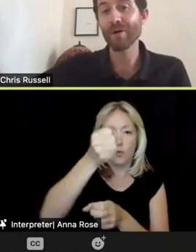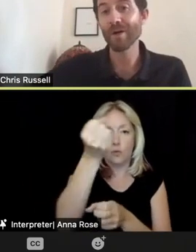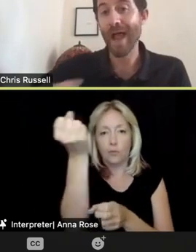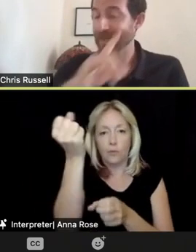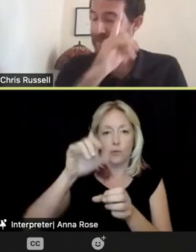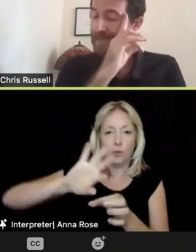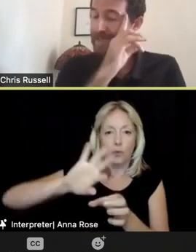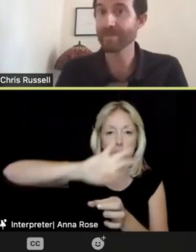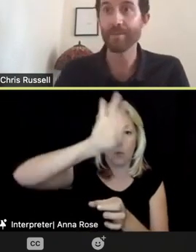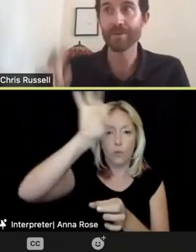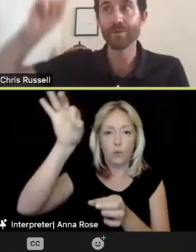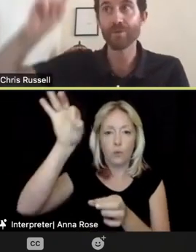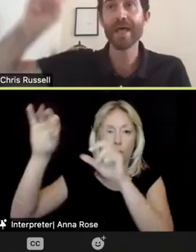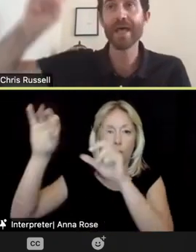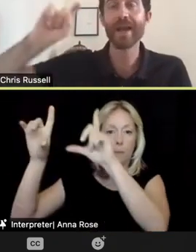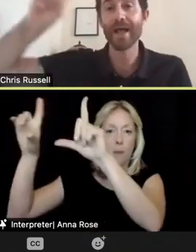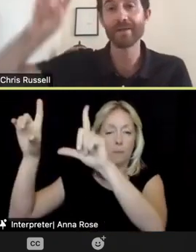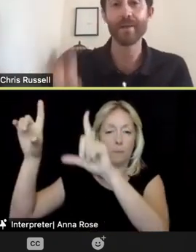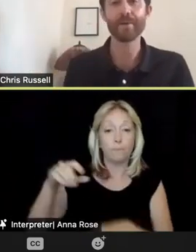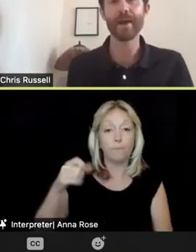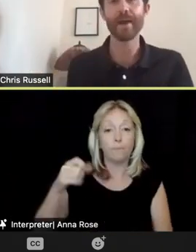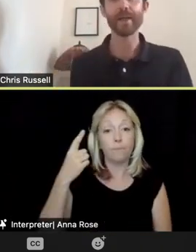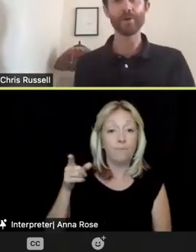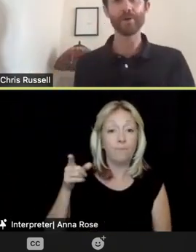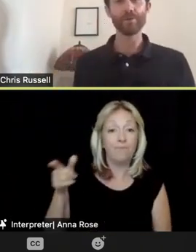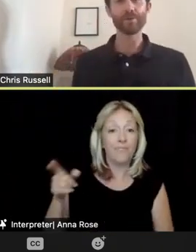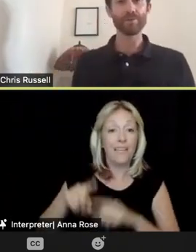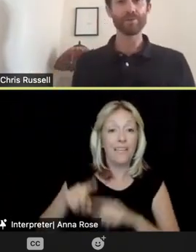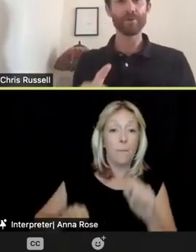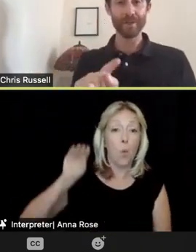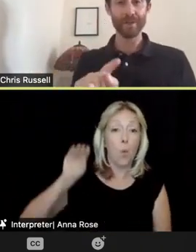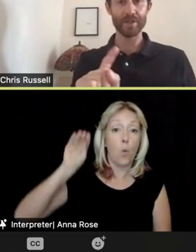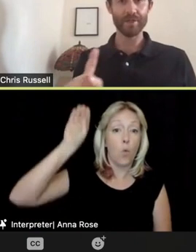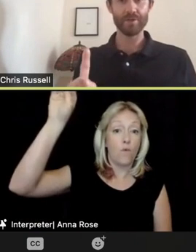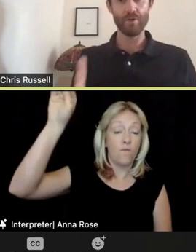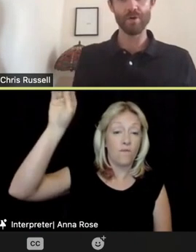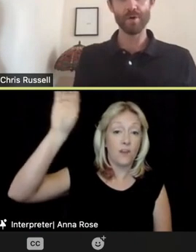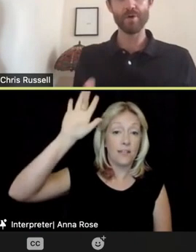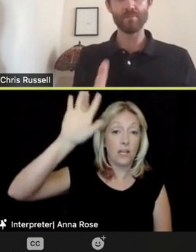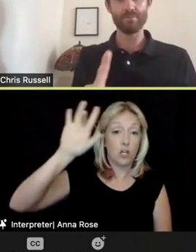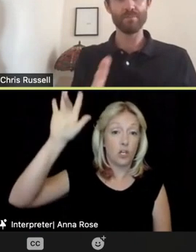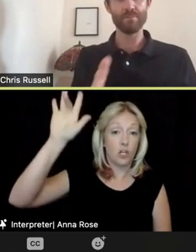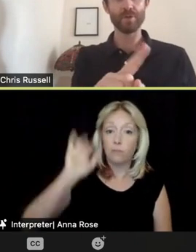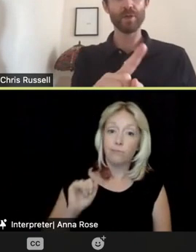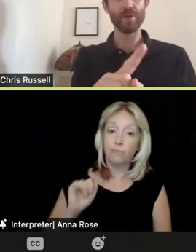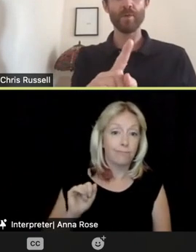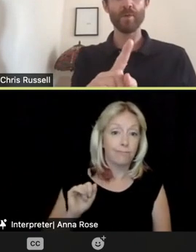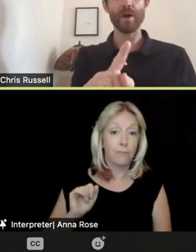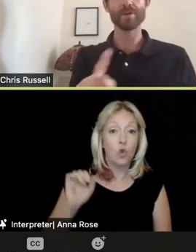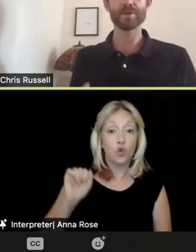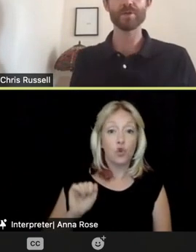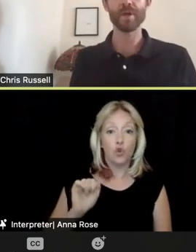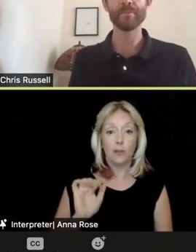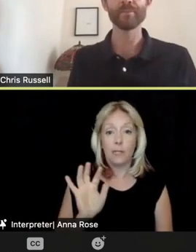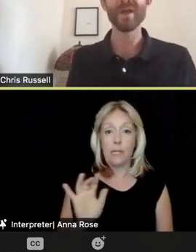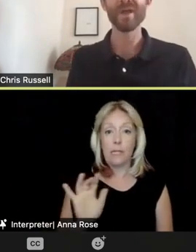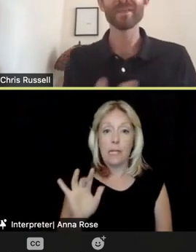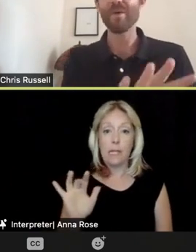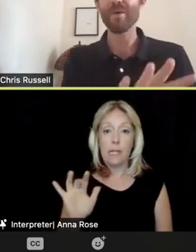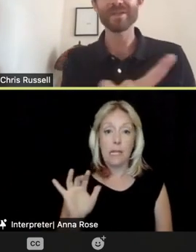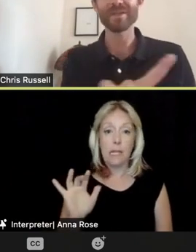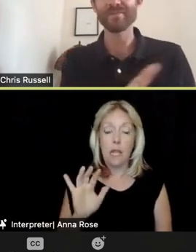have the motor access to be able to reach that high to the upper right. He could do smaller reaches toward the lower part of the